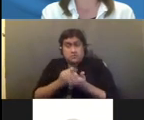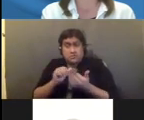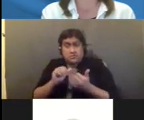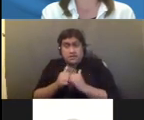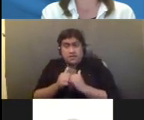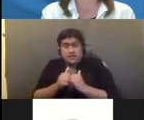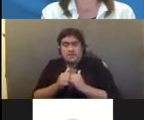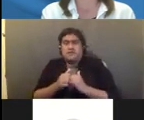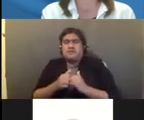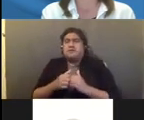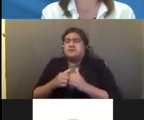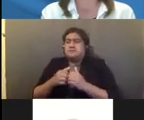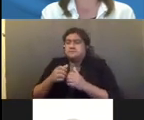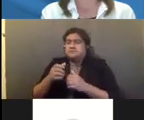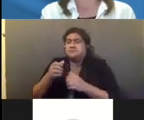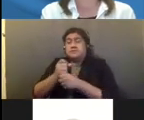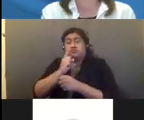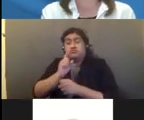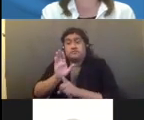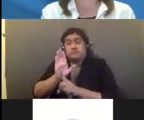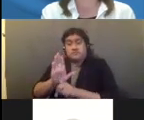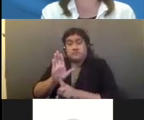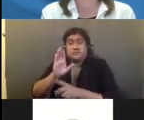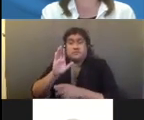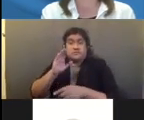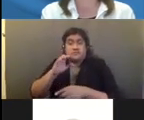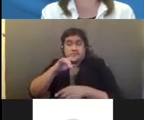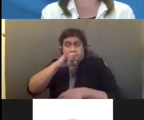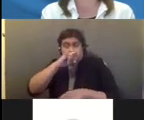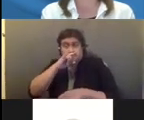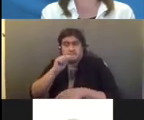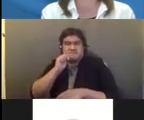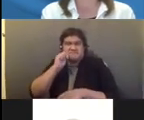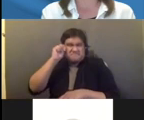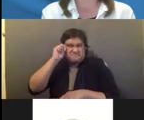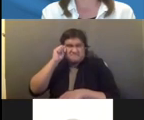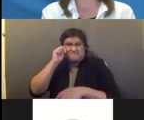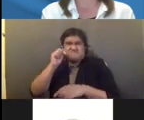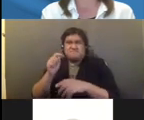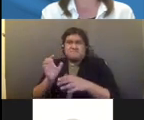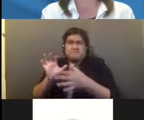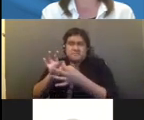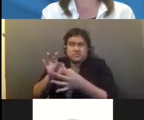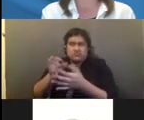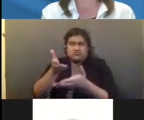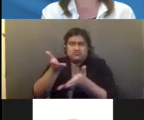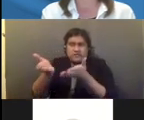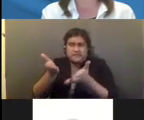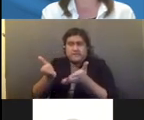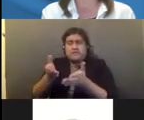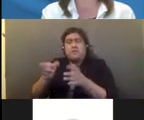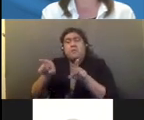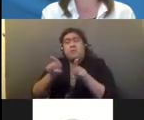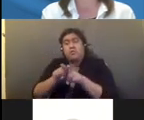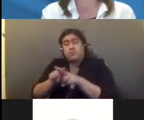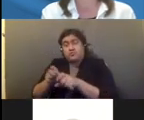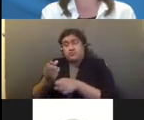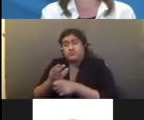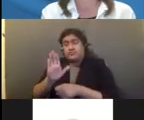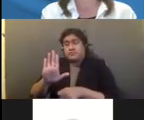to services or resources, using affirming language, including their name and pronouns, and using gender neutral